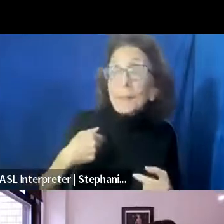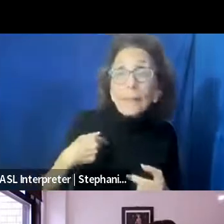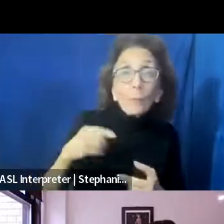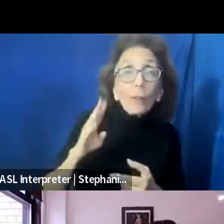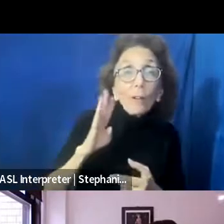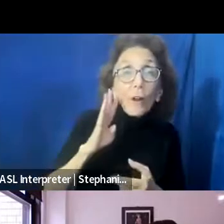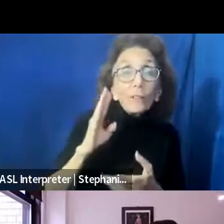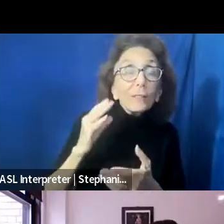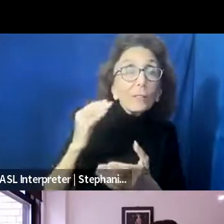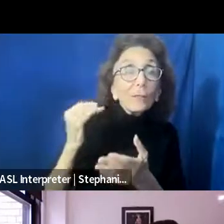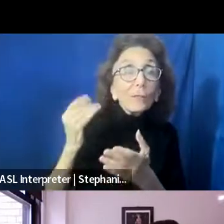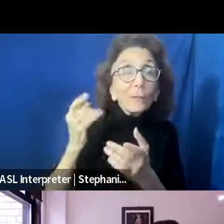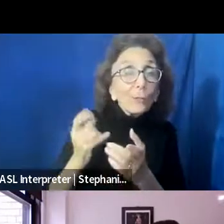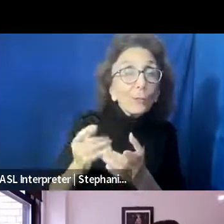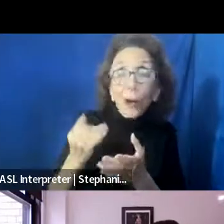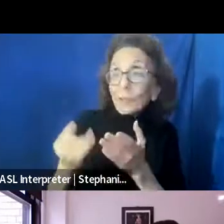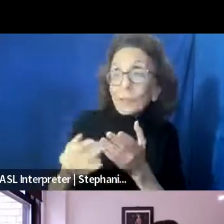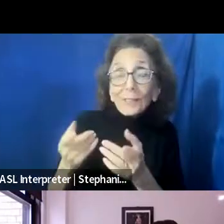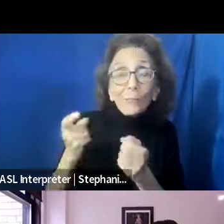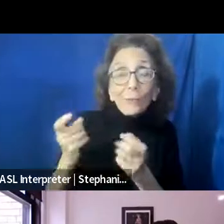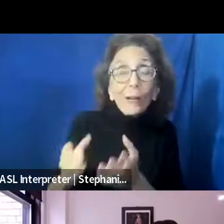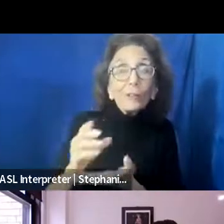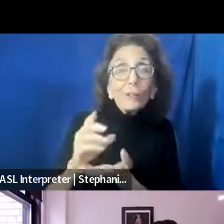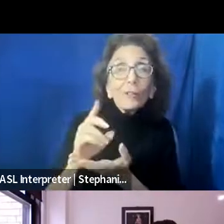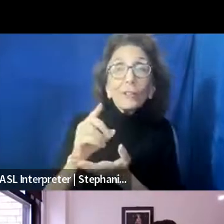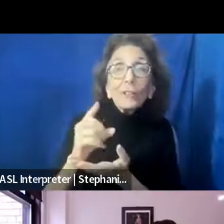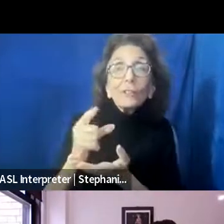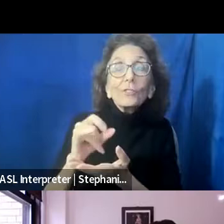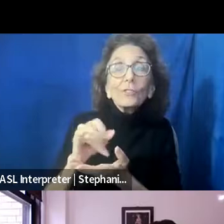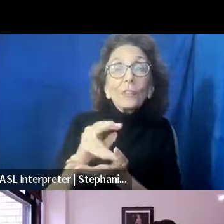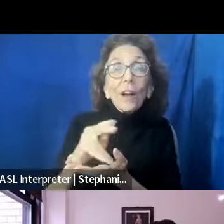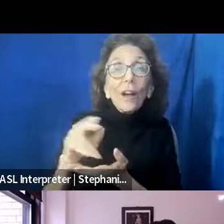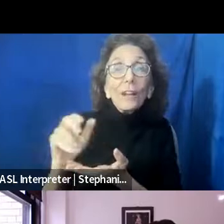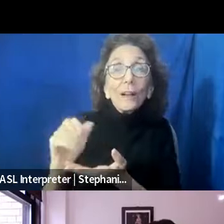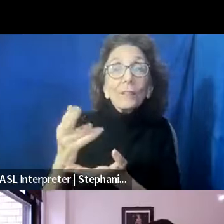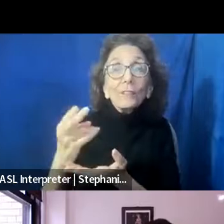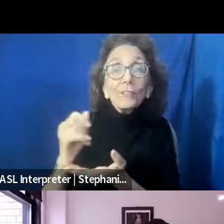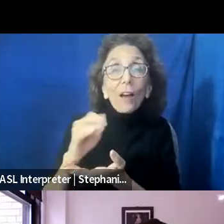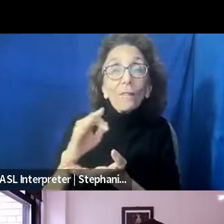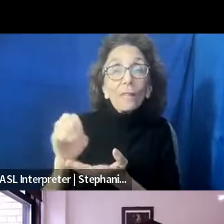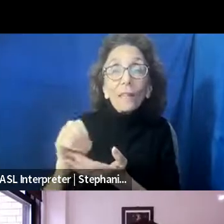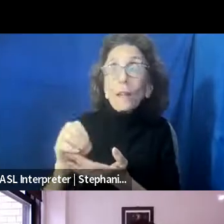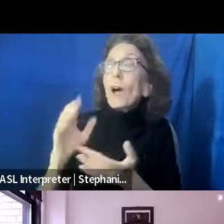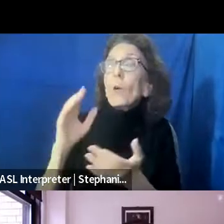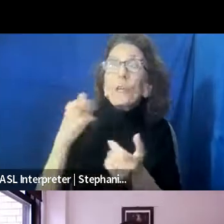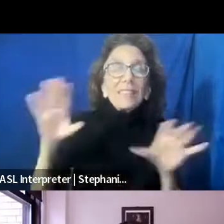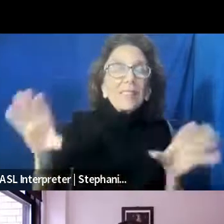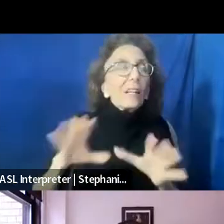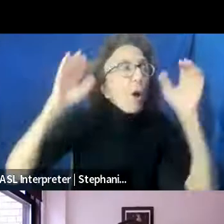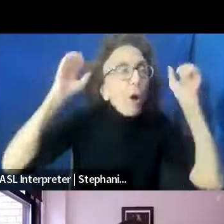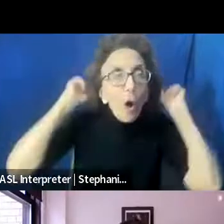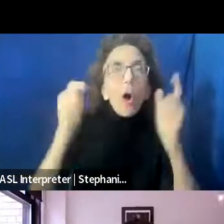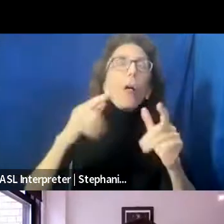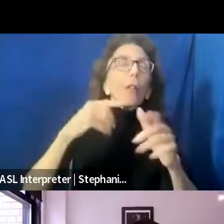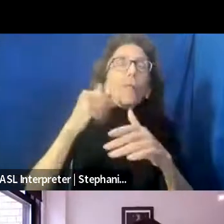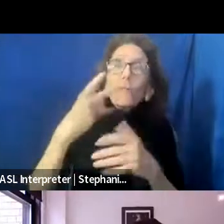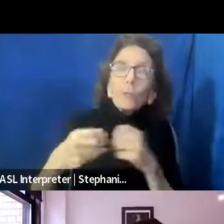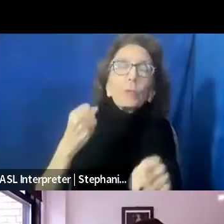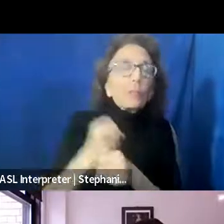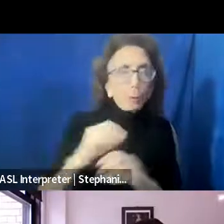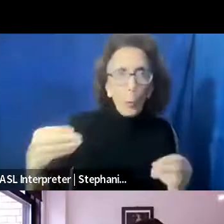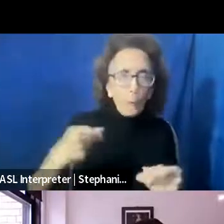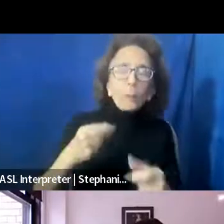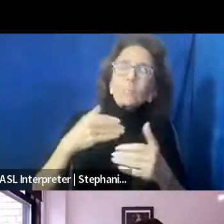director, Gianna Chaffee, doing all the admin work uncompensated, and doing that even just for a few years, get so